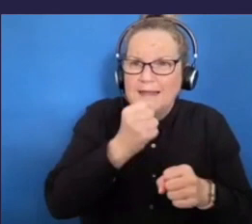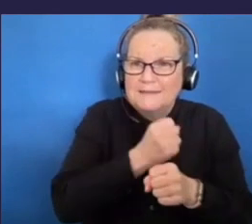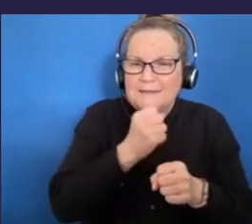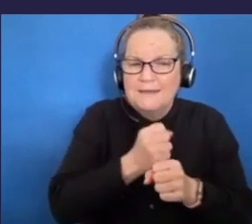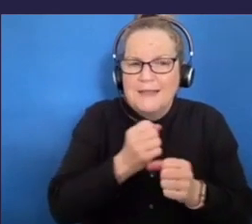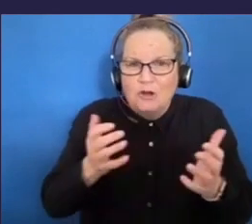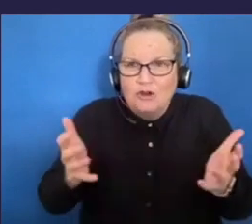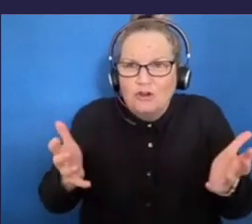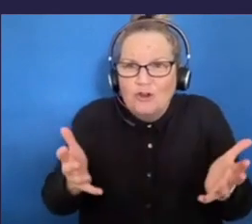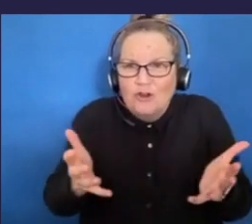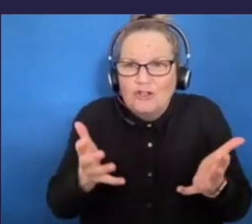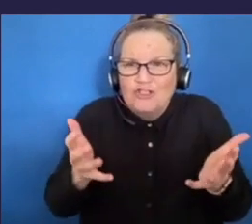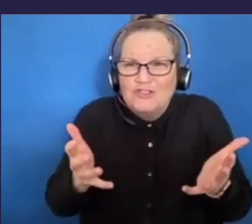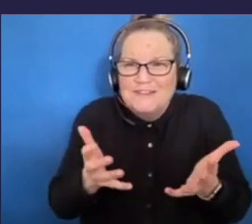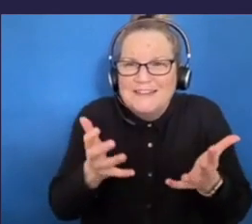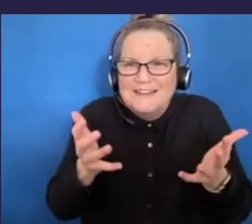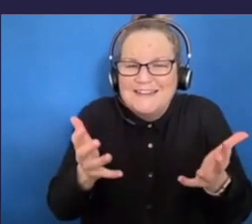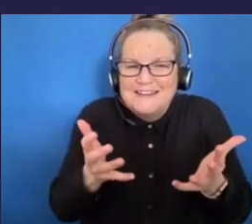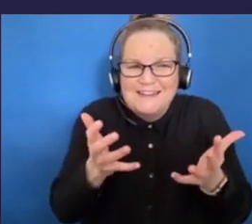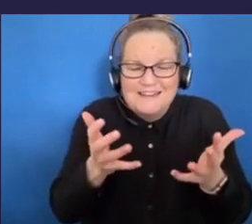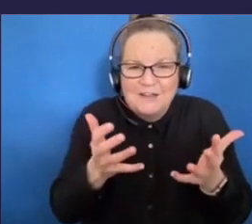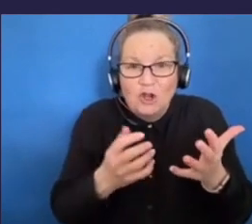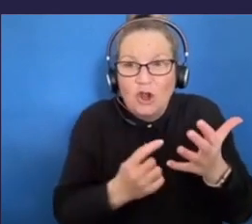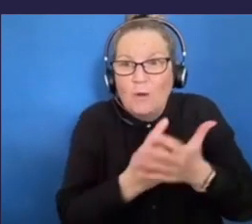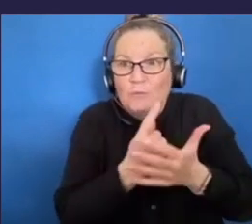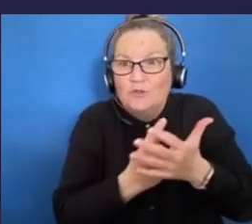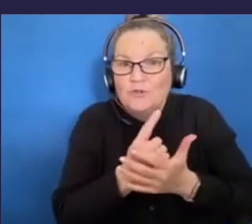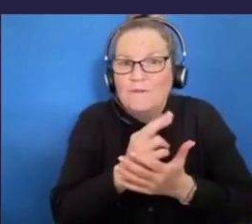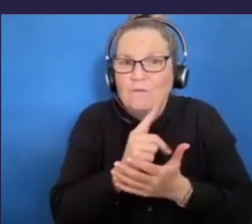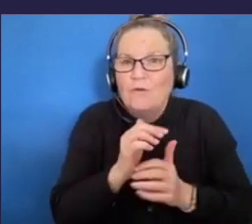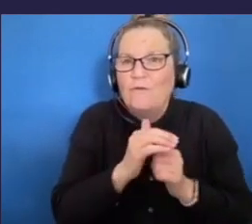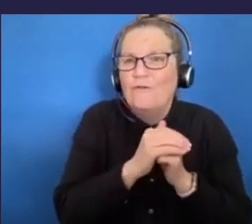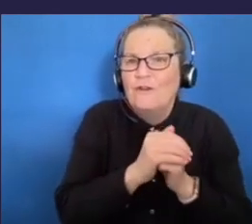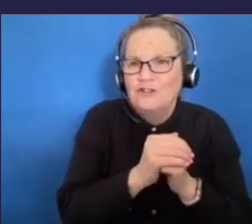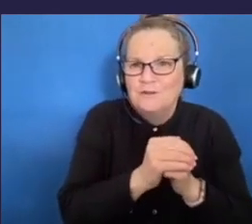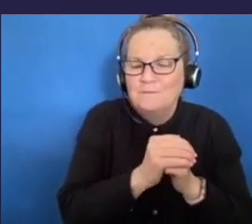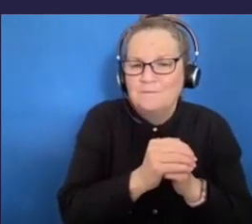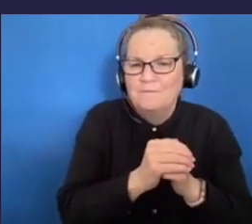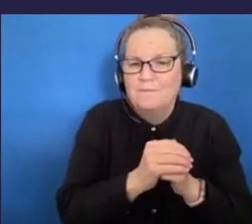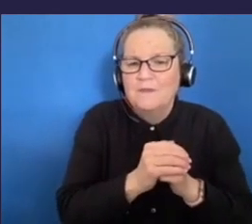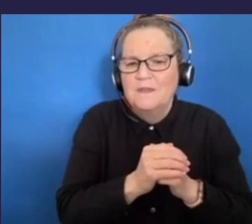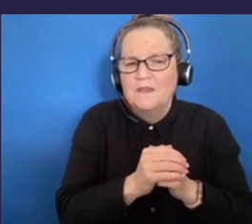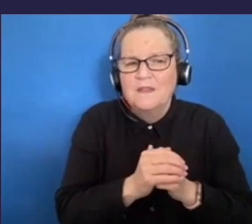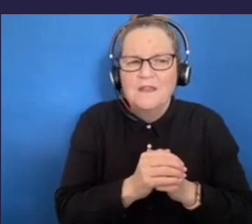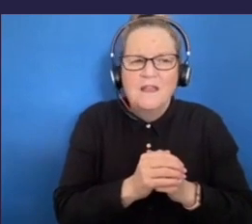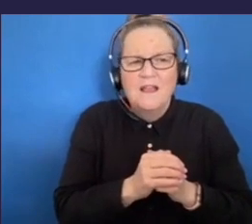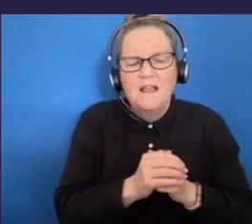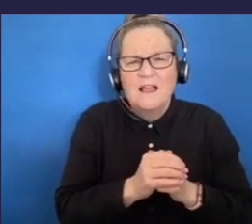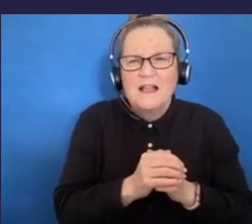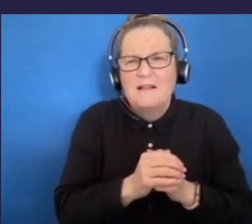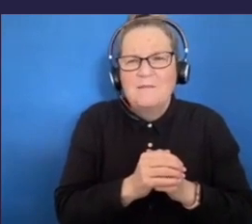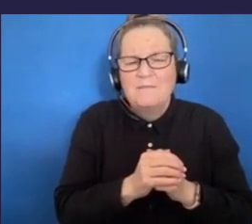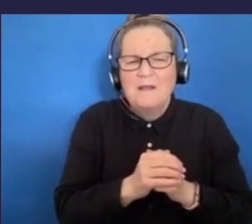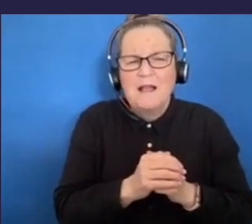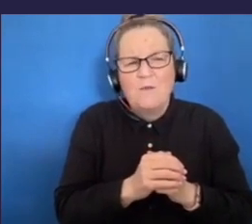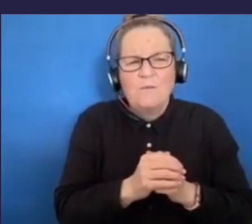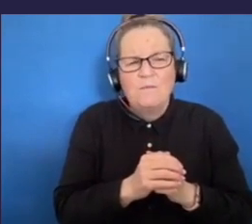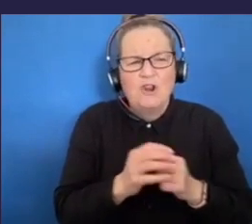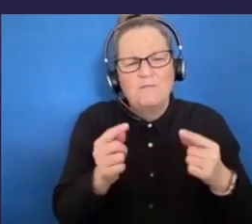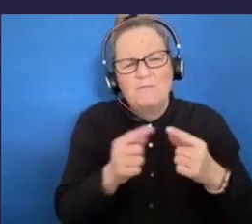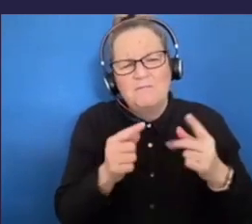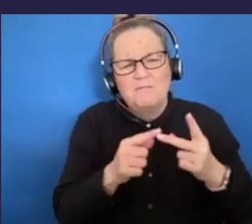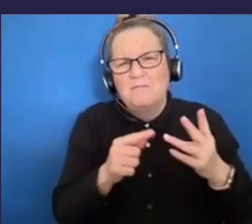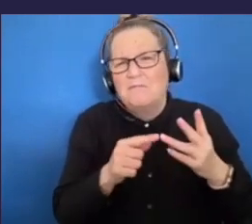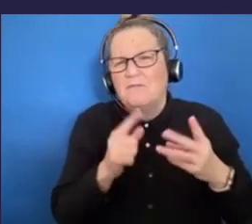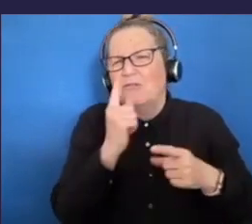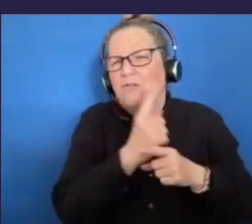friendship. And going to start with what I call the basics. I'm not really going to talk much about these points, but rather